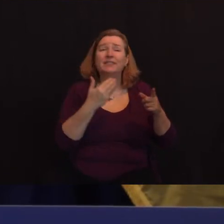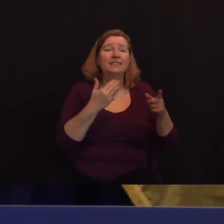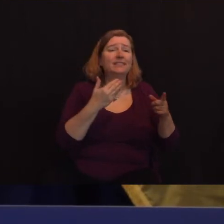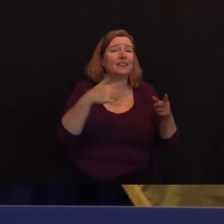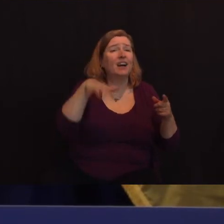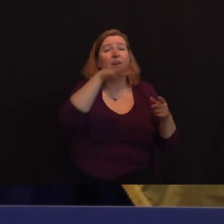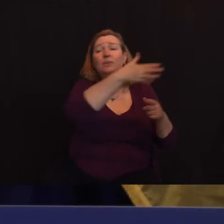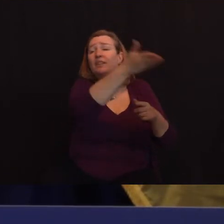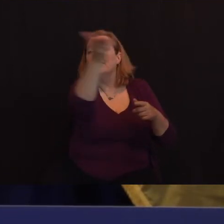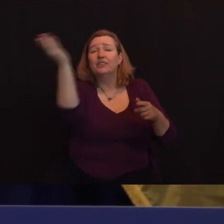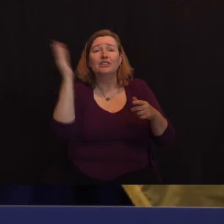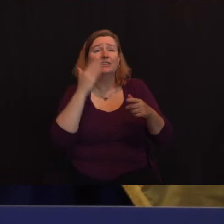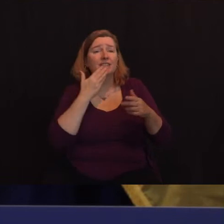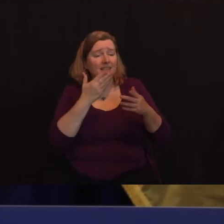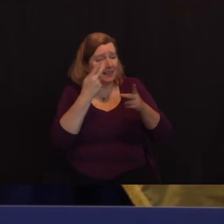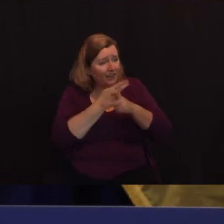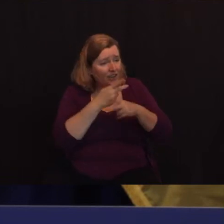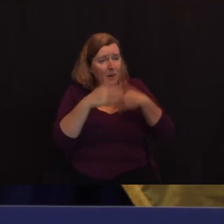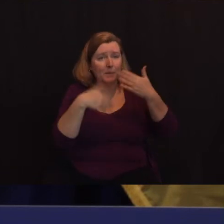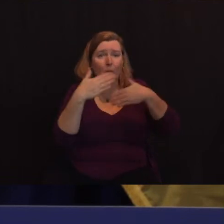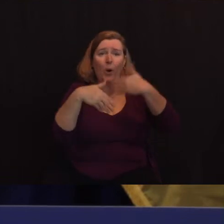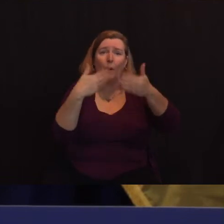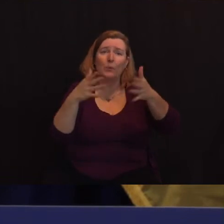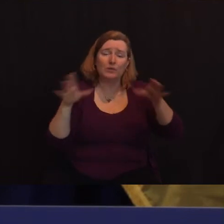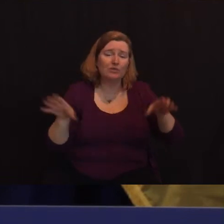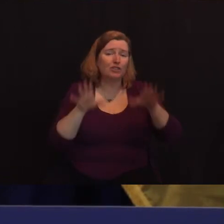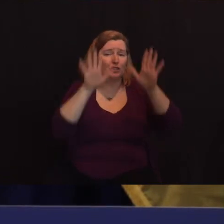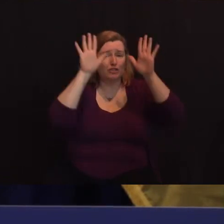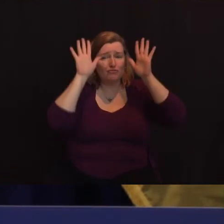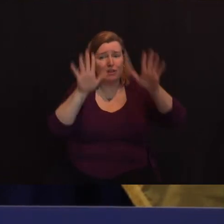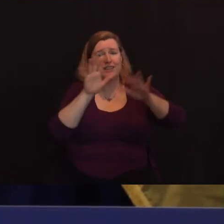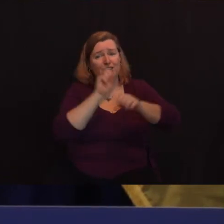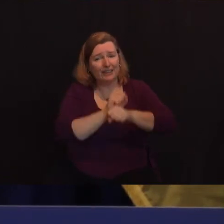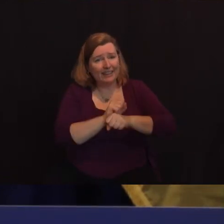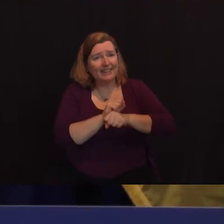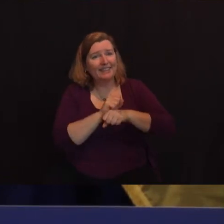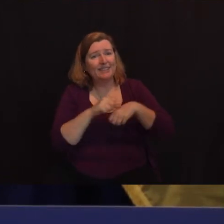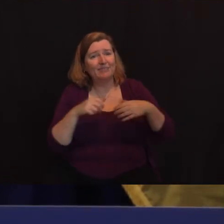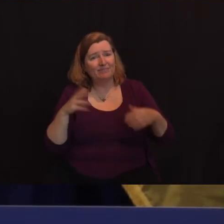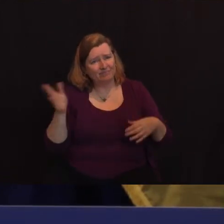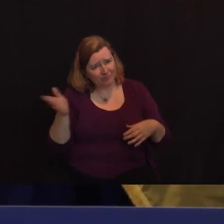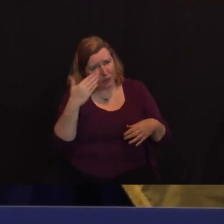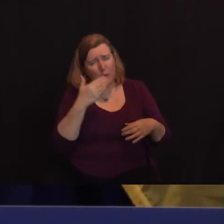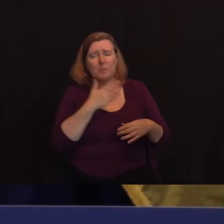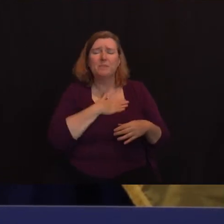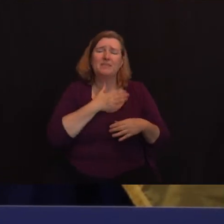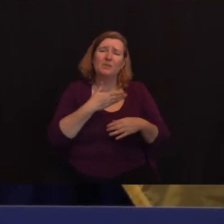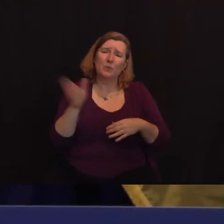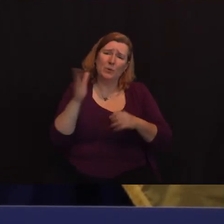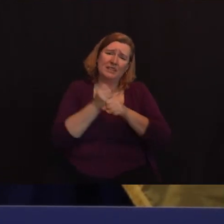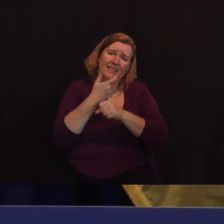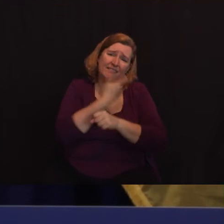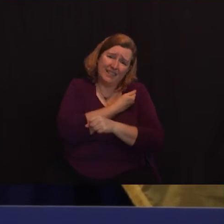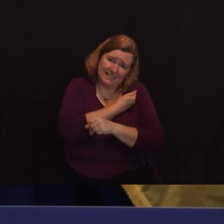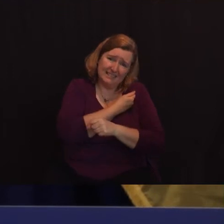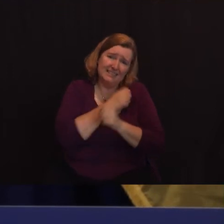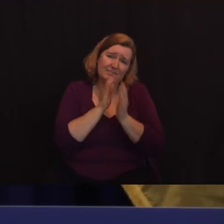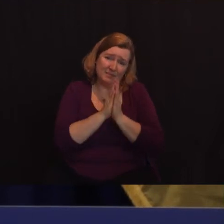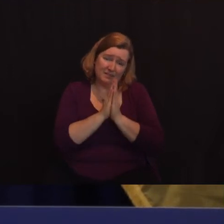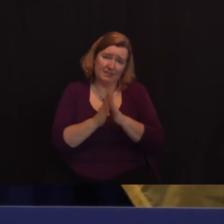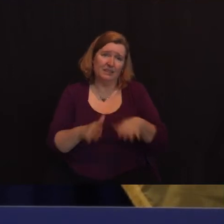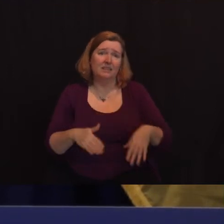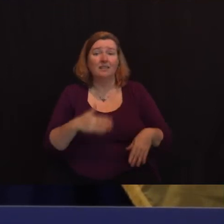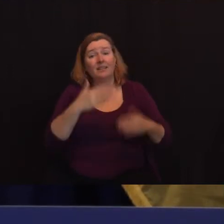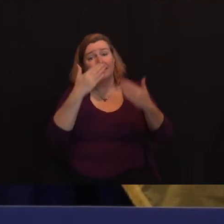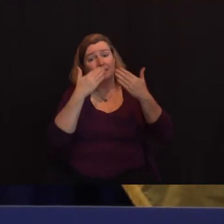doing because you're doing an extraordinary job. Please get vaccinated. If you've been vaccinated, thank you.